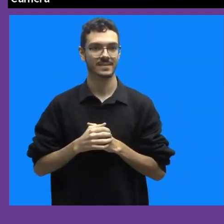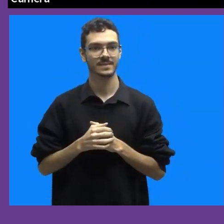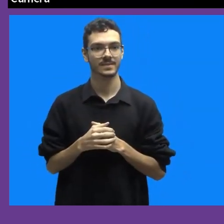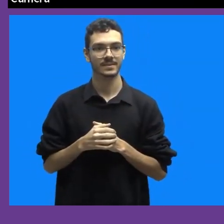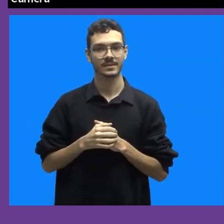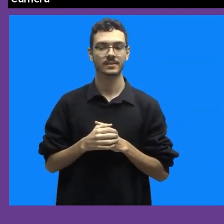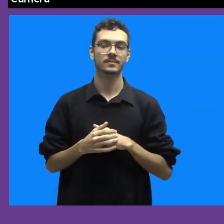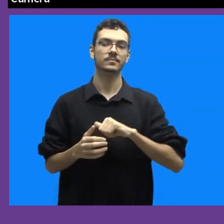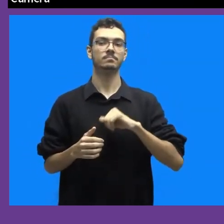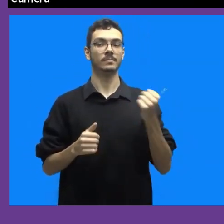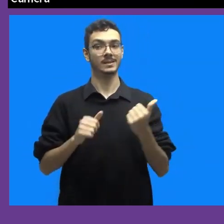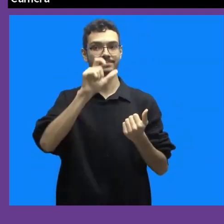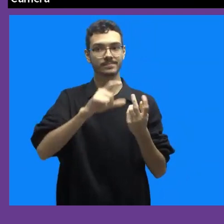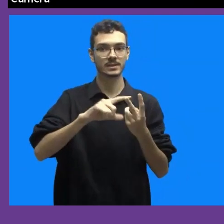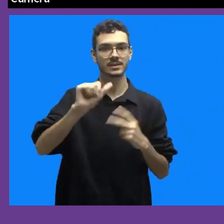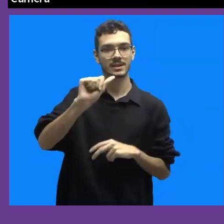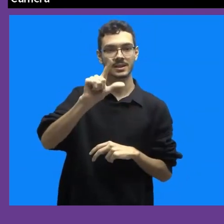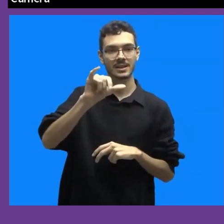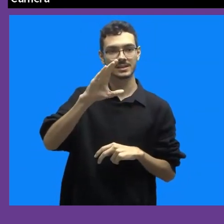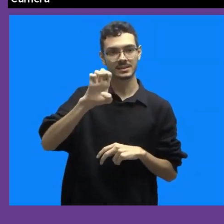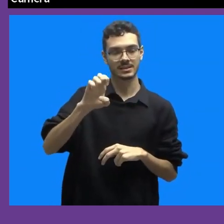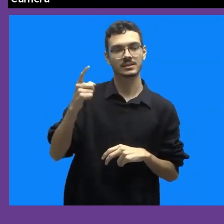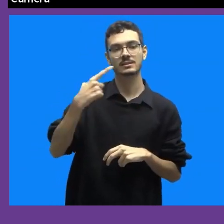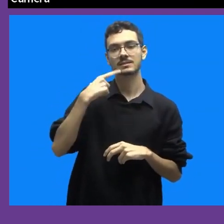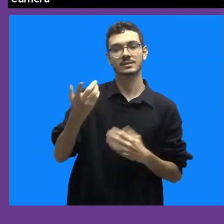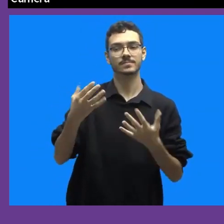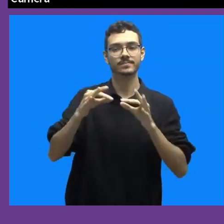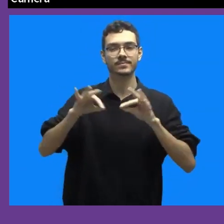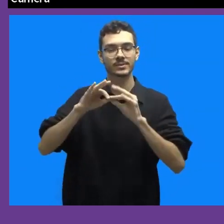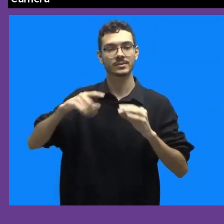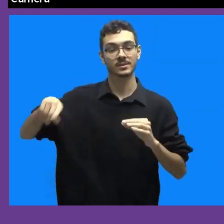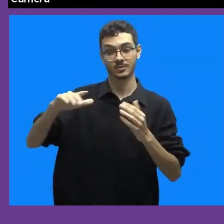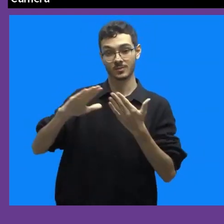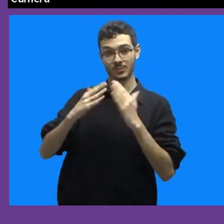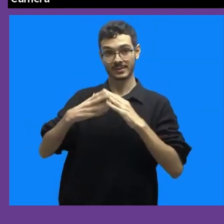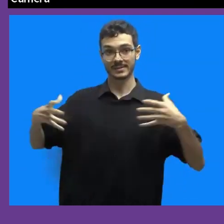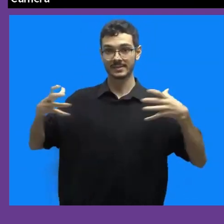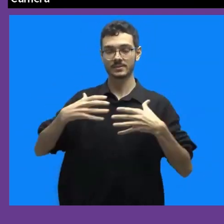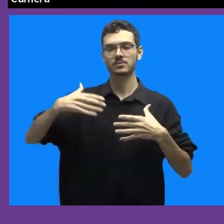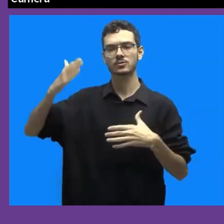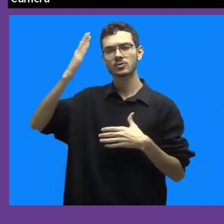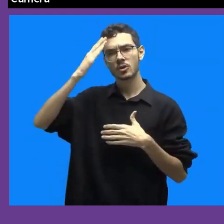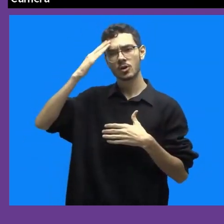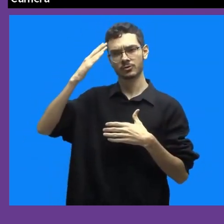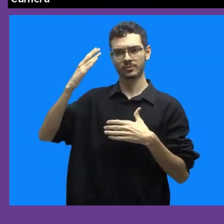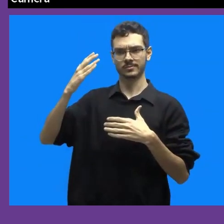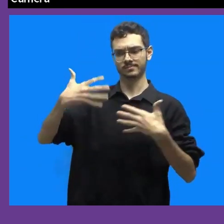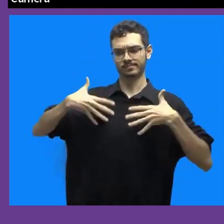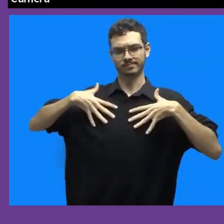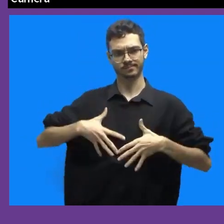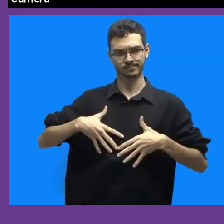our reality here at the University of Porto. We need also to do a long way to